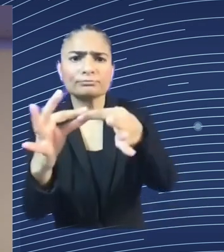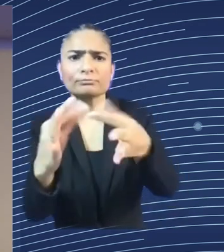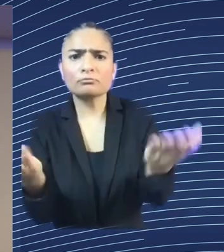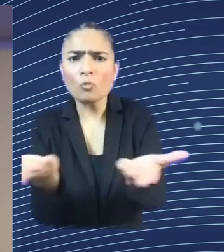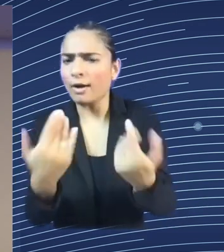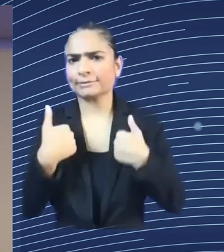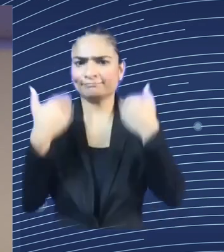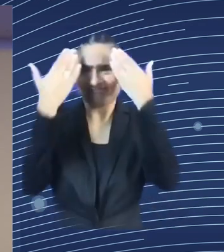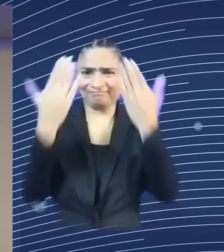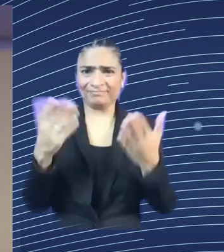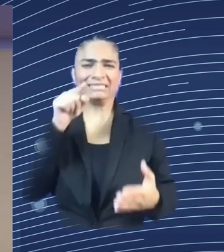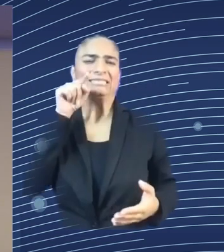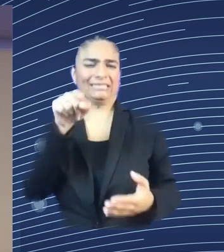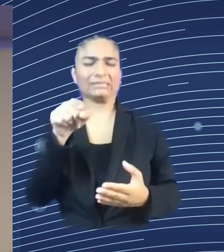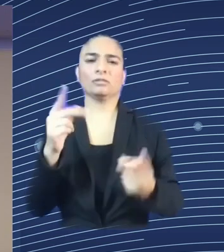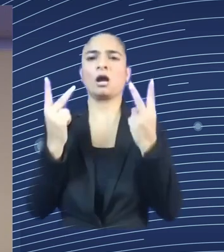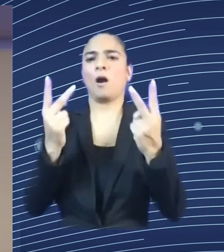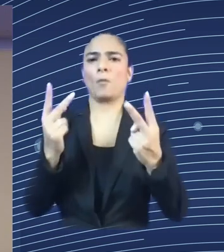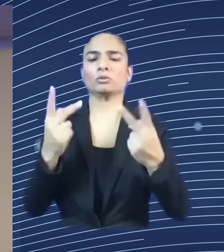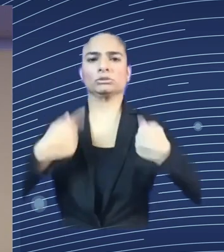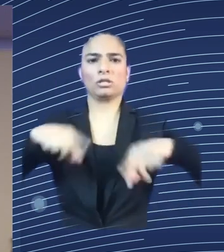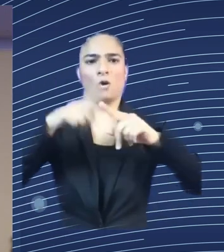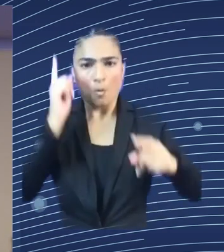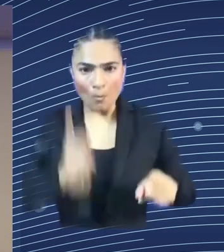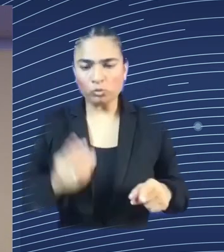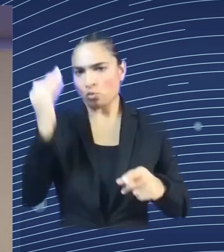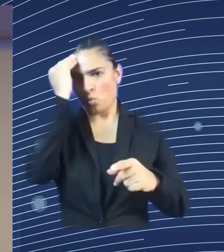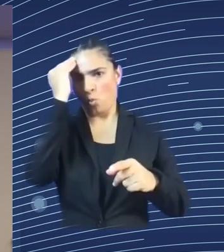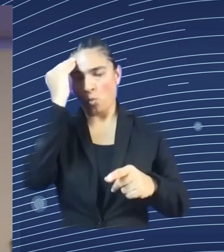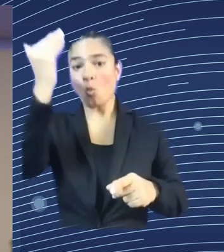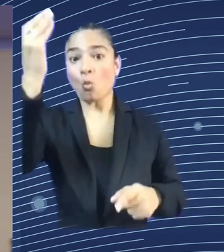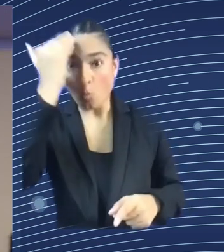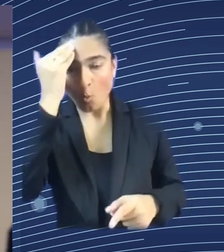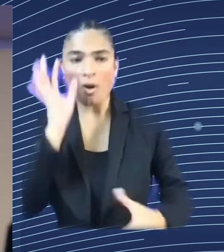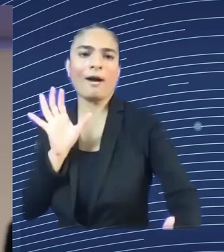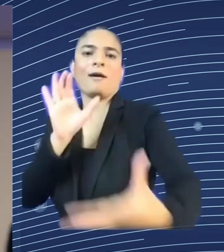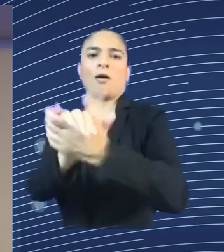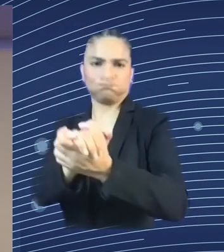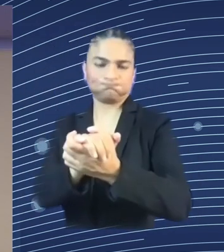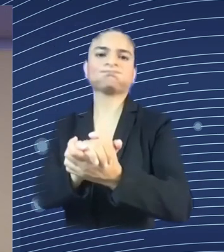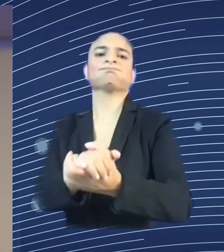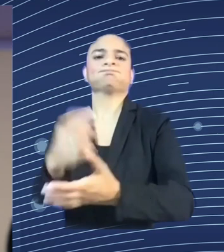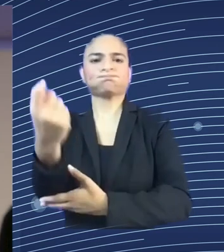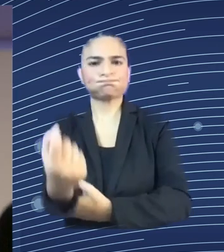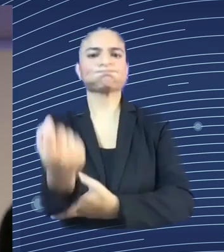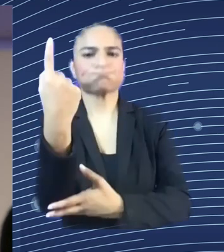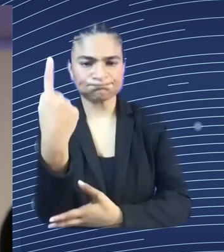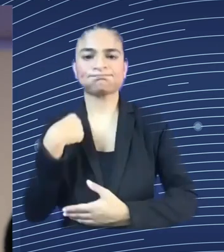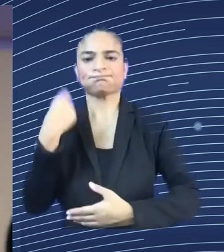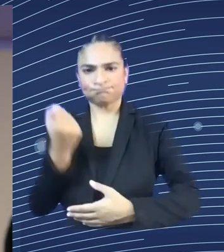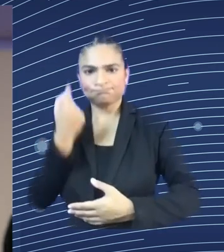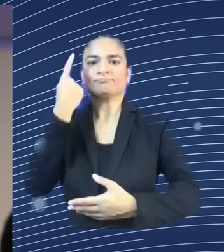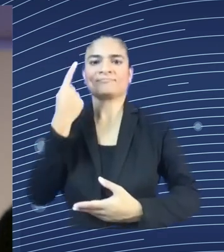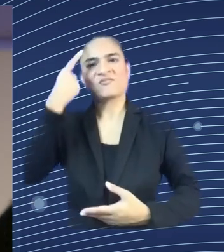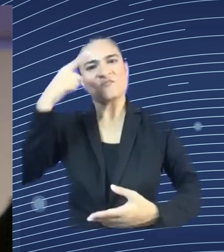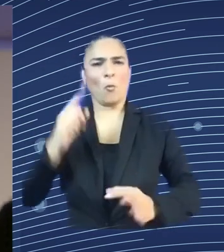or at least for the adversarial audit ones, to understand exactly, to reverse engineer or to do this exercise and just like seeing how this